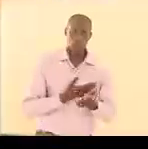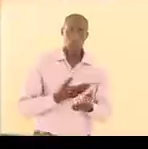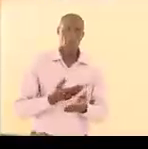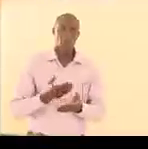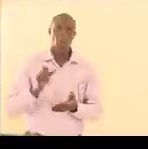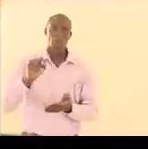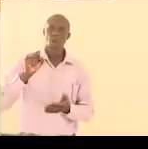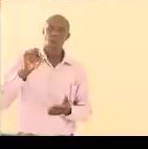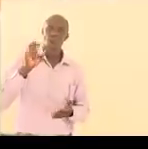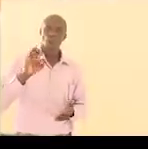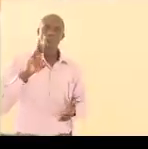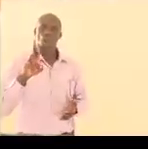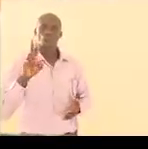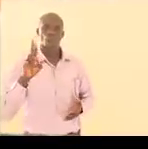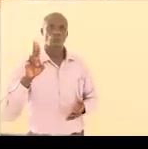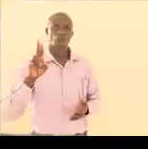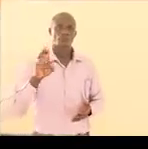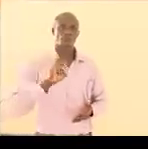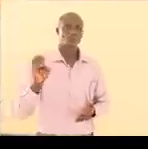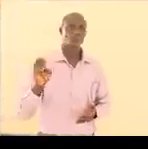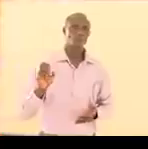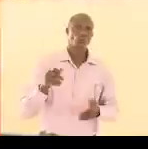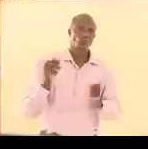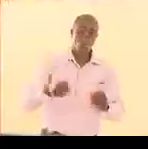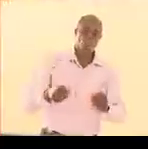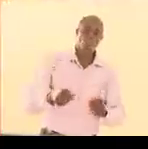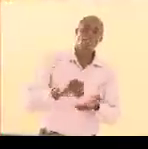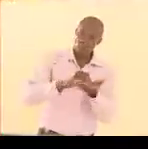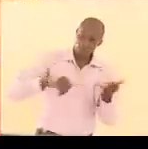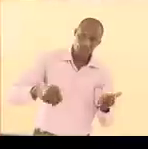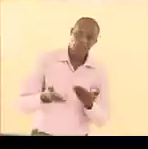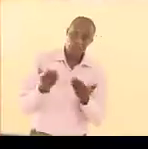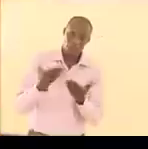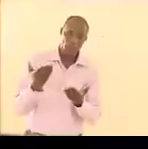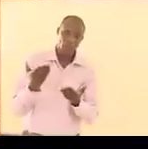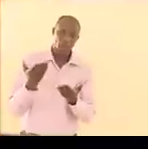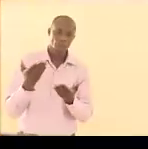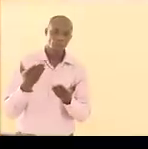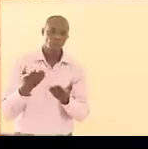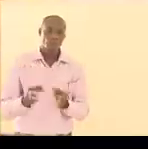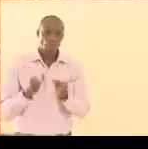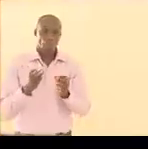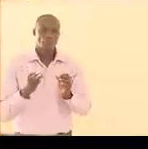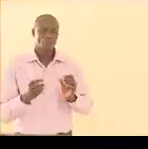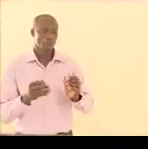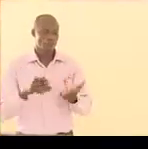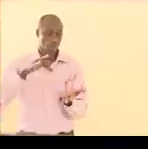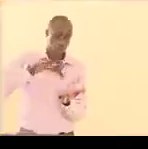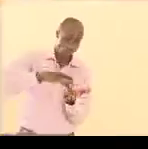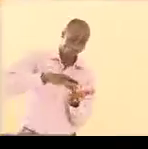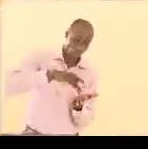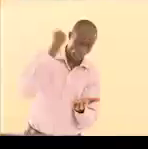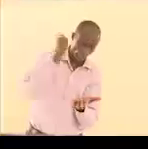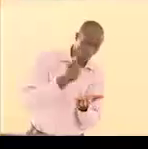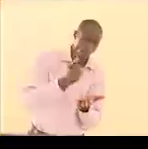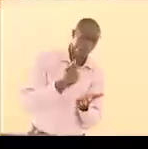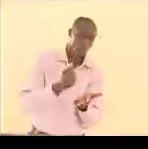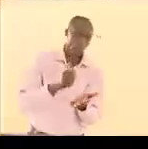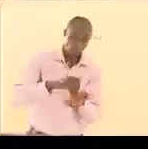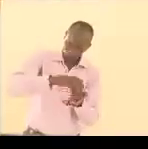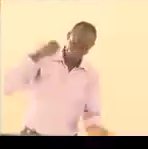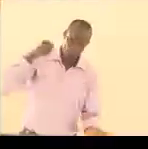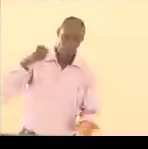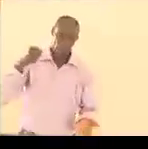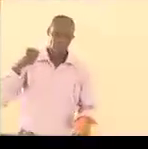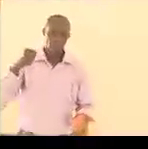If you take a screw and screw it on something, you can unscrew it easily. If you nail it, you take pinchers and you remove